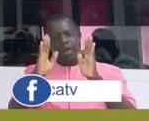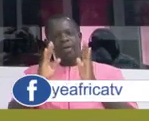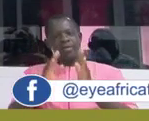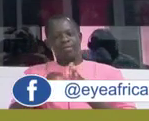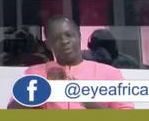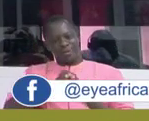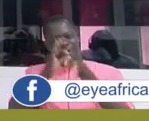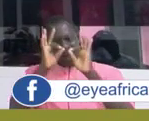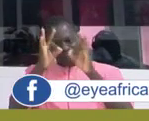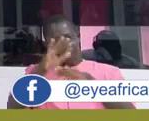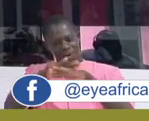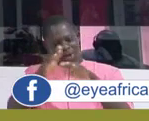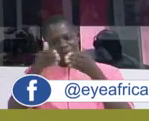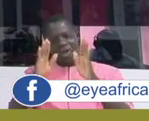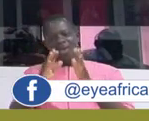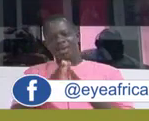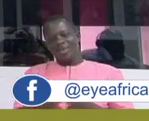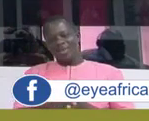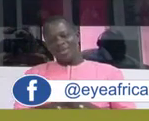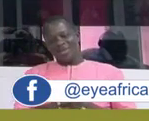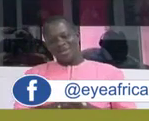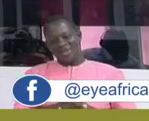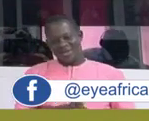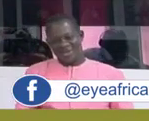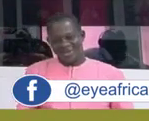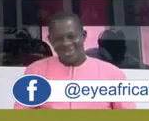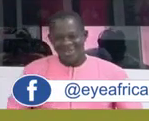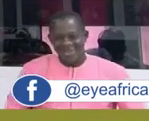there? That is what I'm